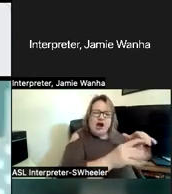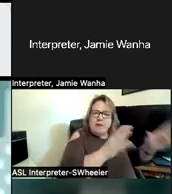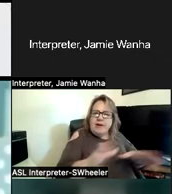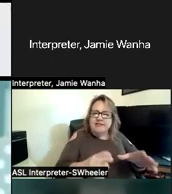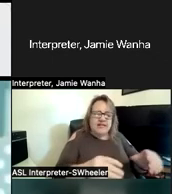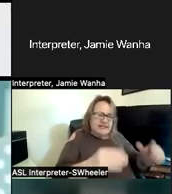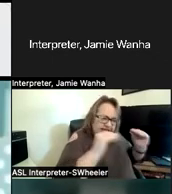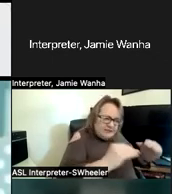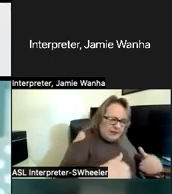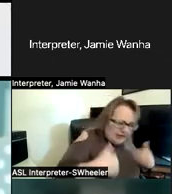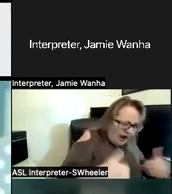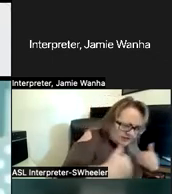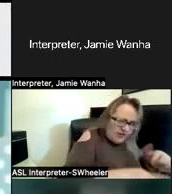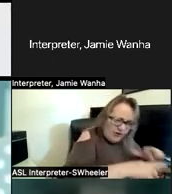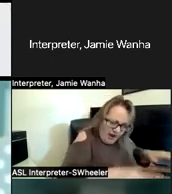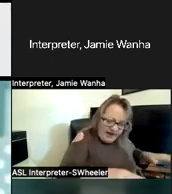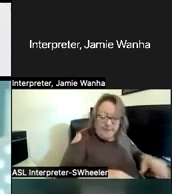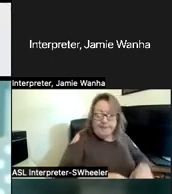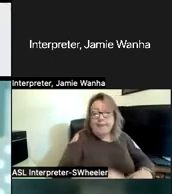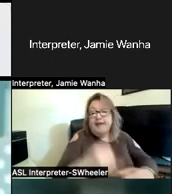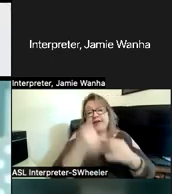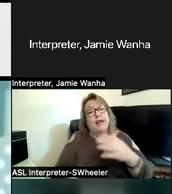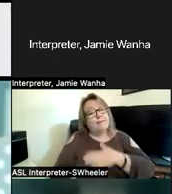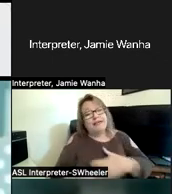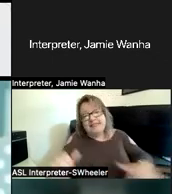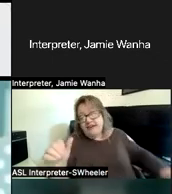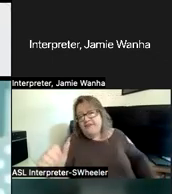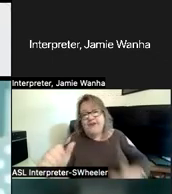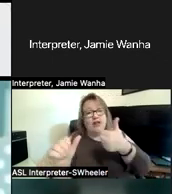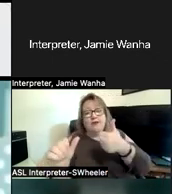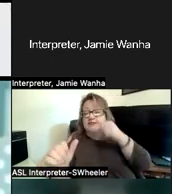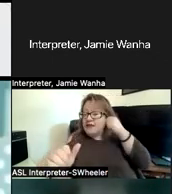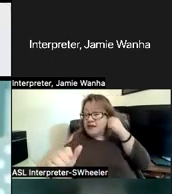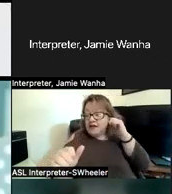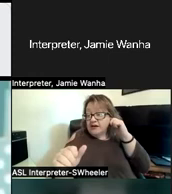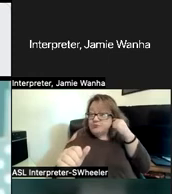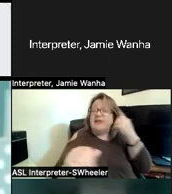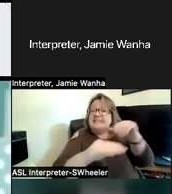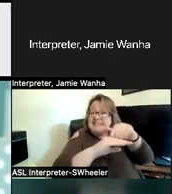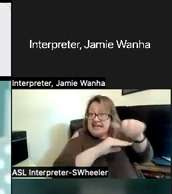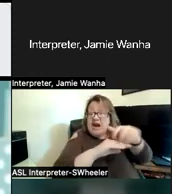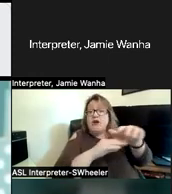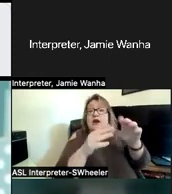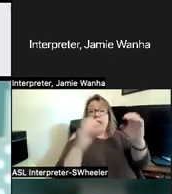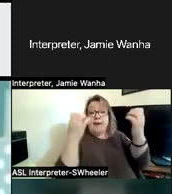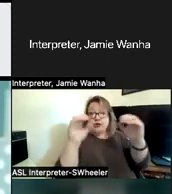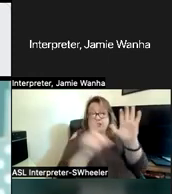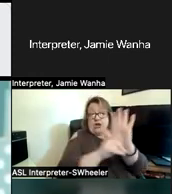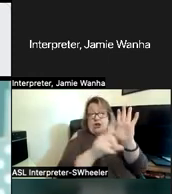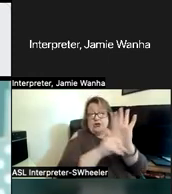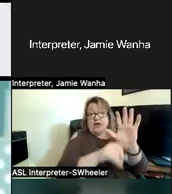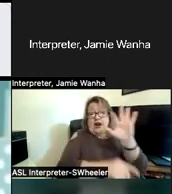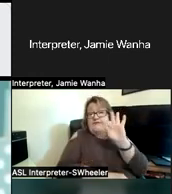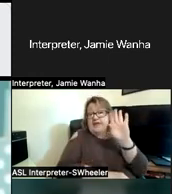prepared. Finally, please follow us because we send out preparedness information, emergency alerts, as well as updates on our Facebook,